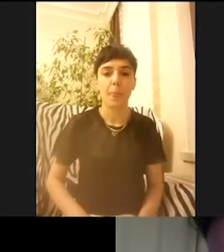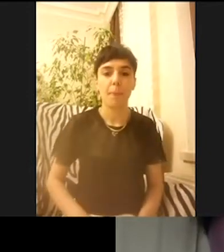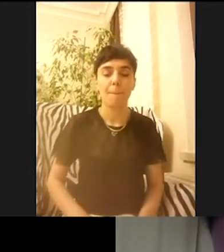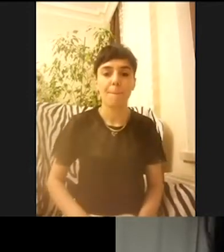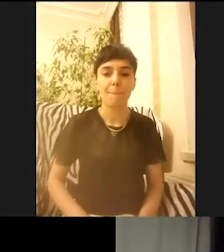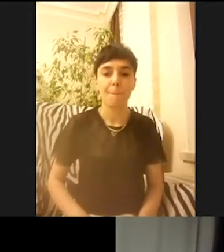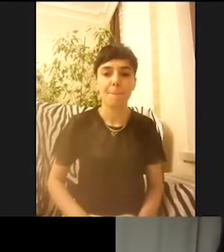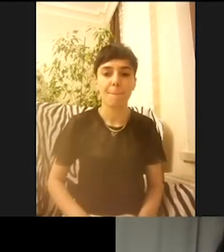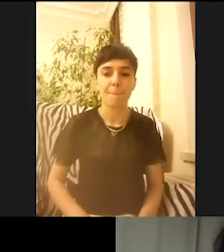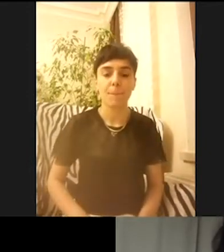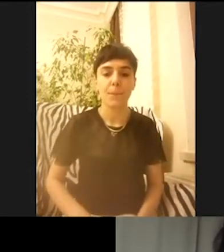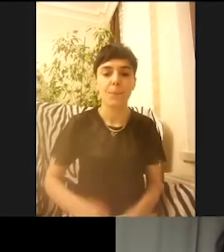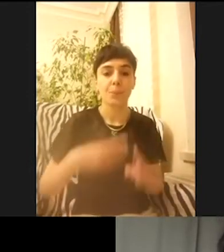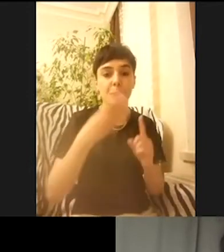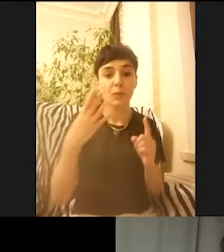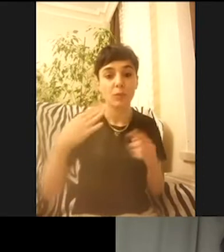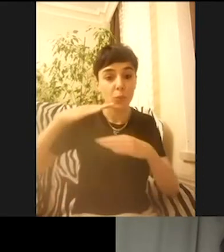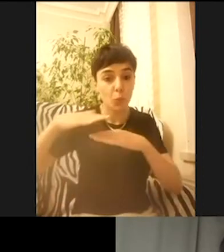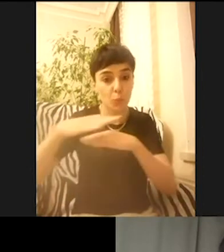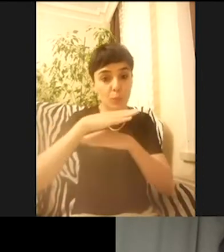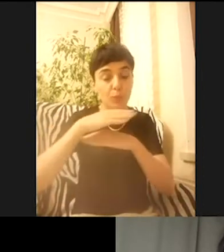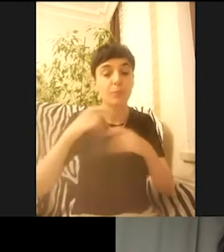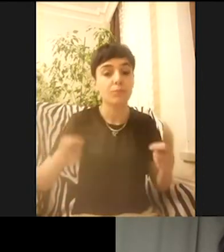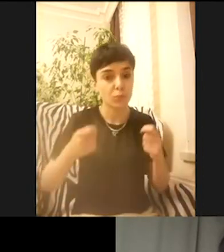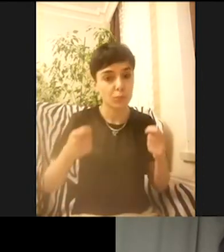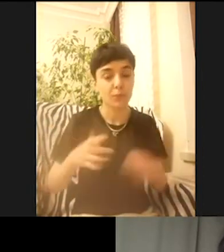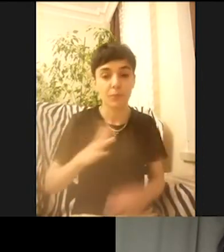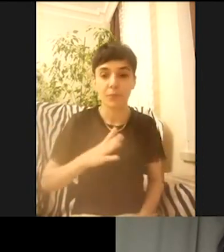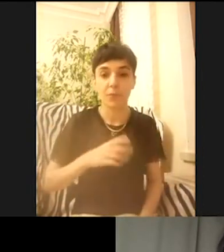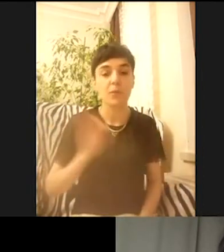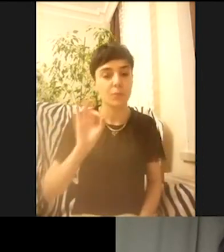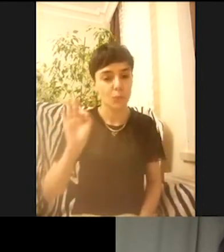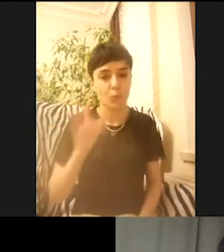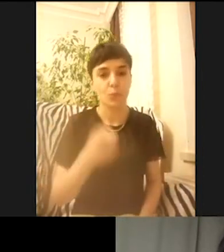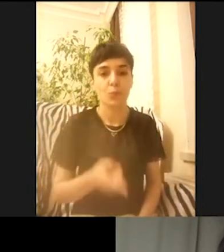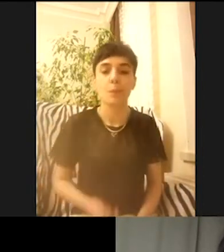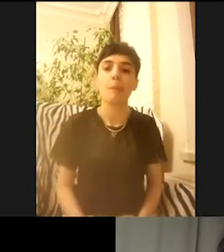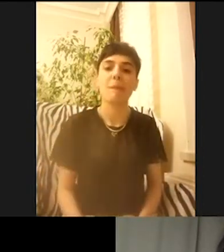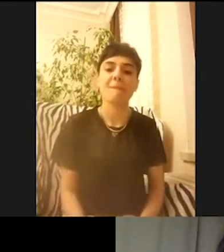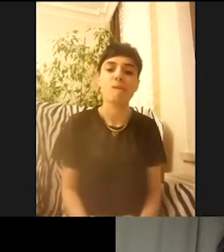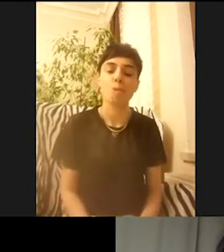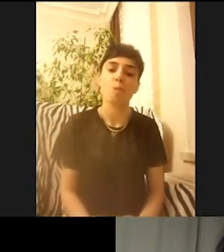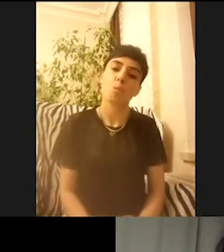your practice. And thank you so much, but we'll come back to you.